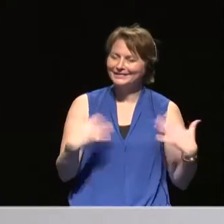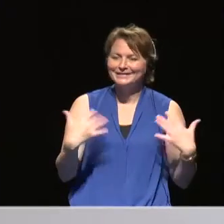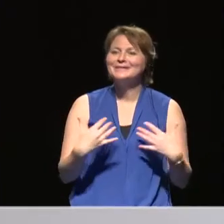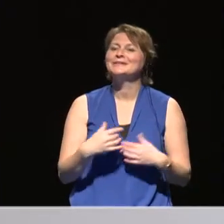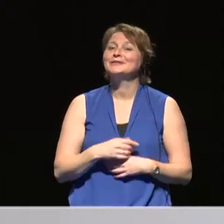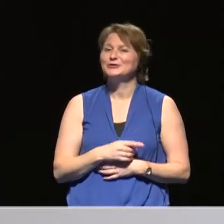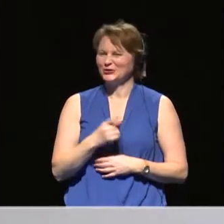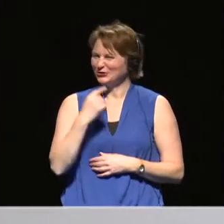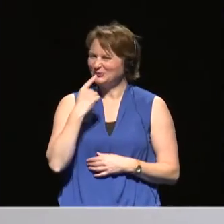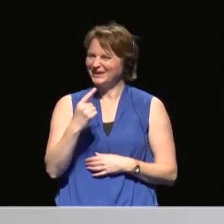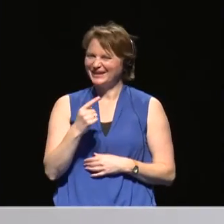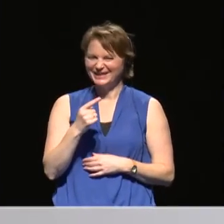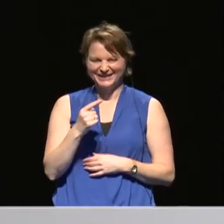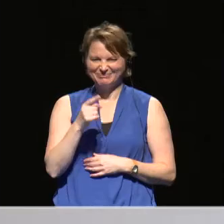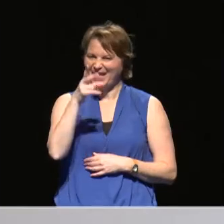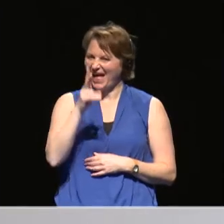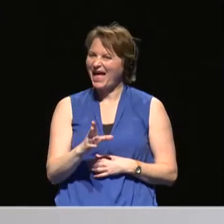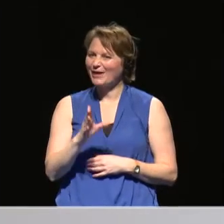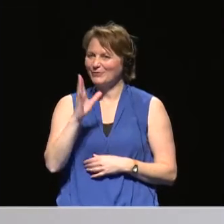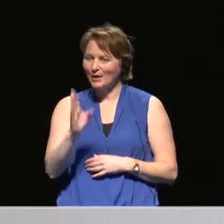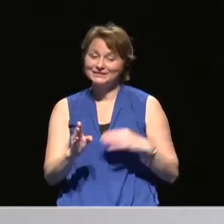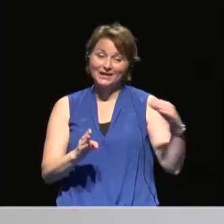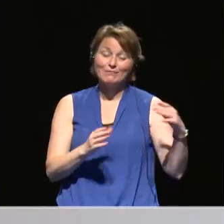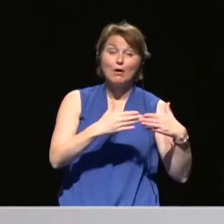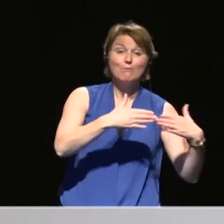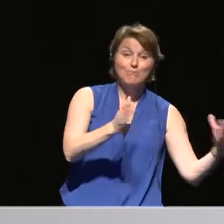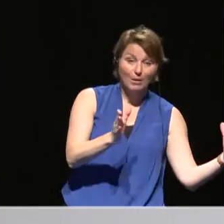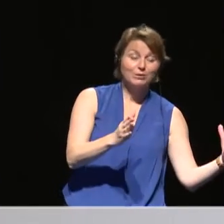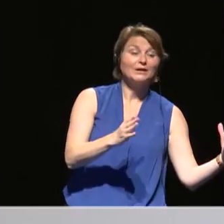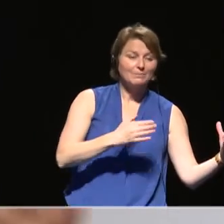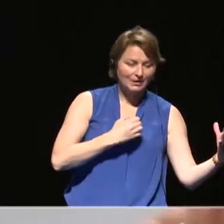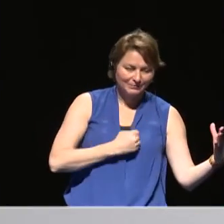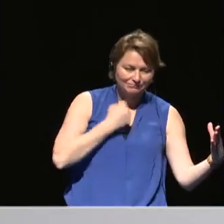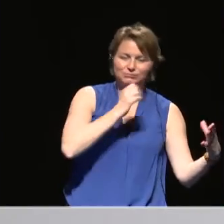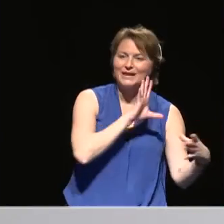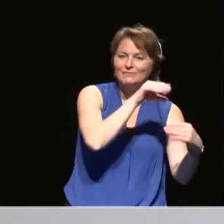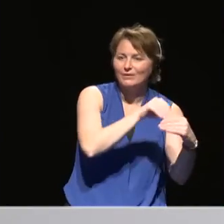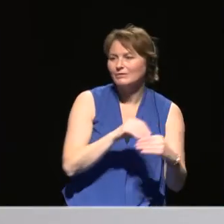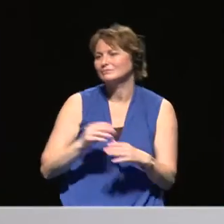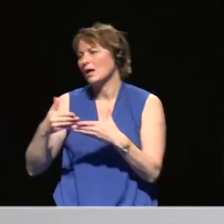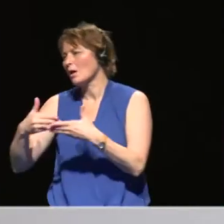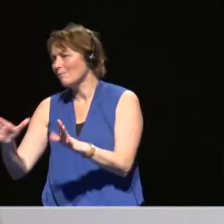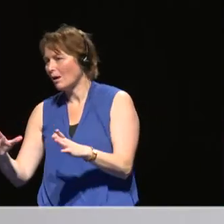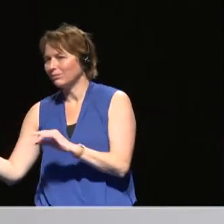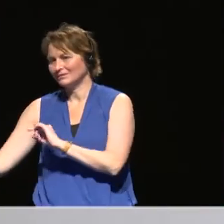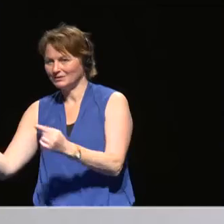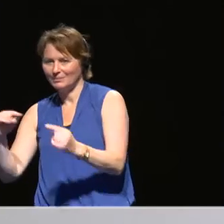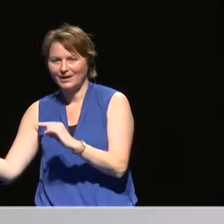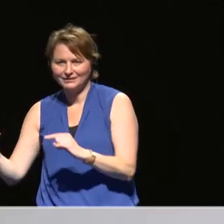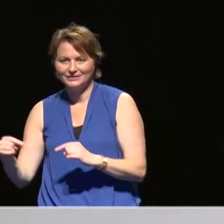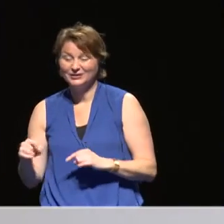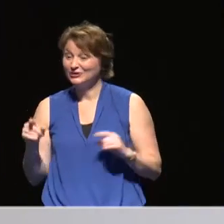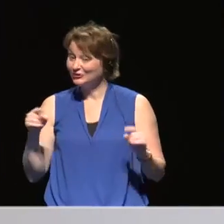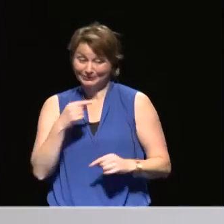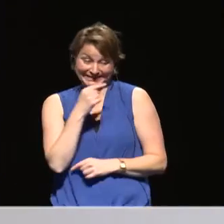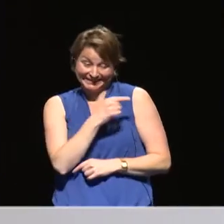the equation, which is public engagement and public debate. But in the combination of what he represents, it's also the recognition you